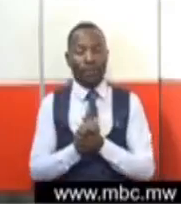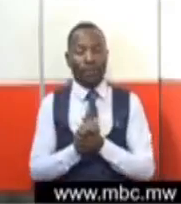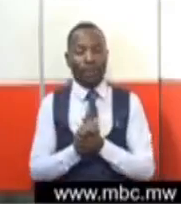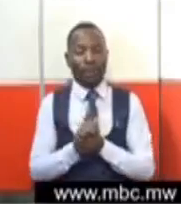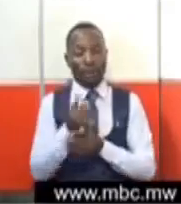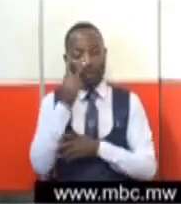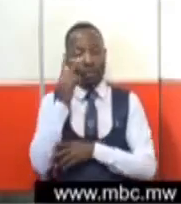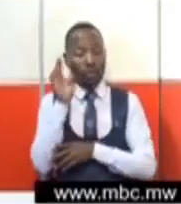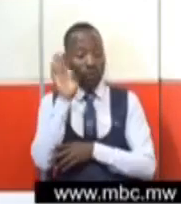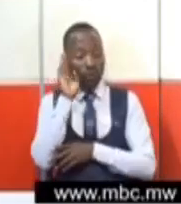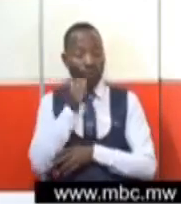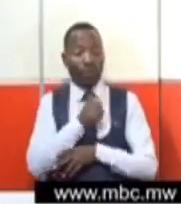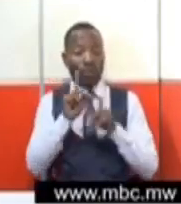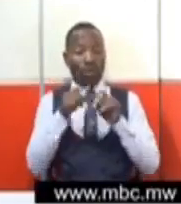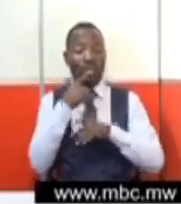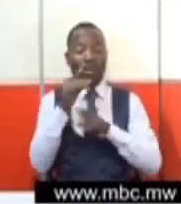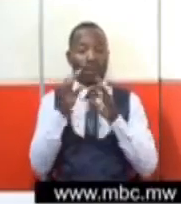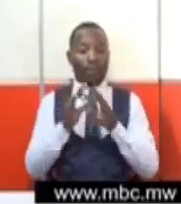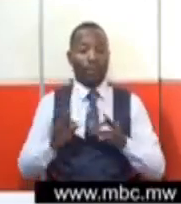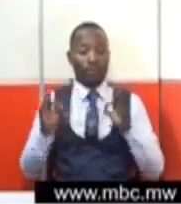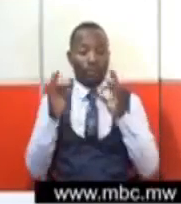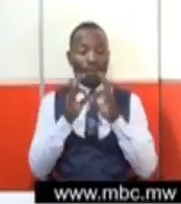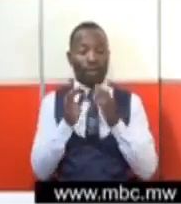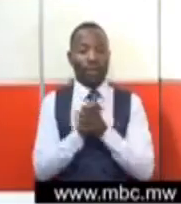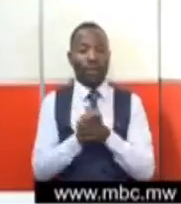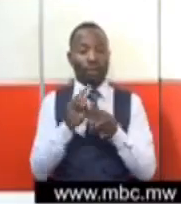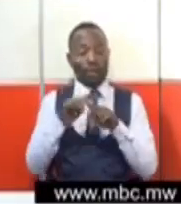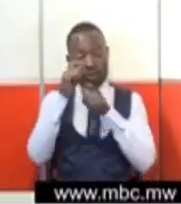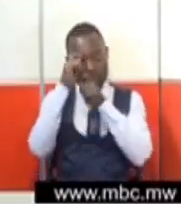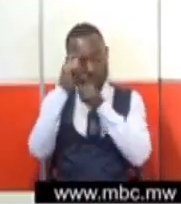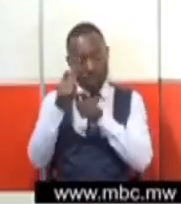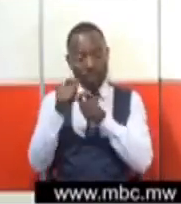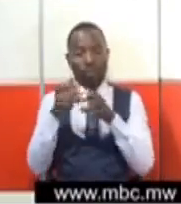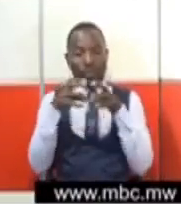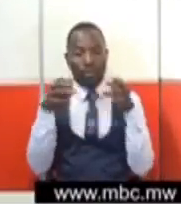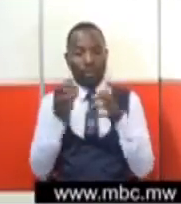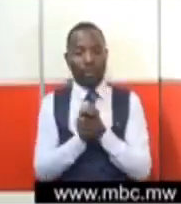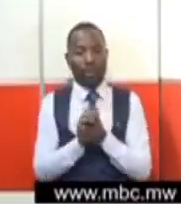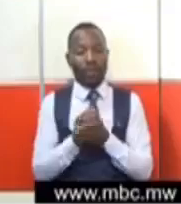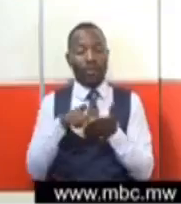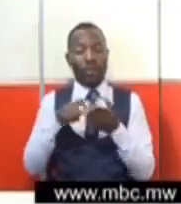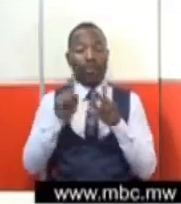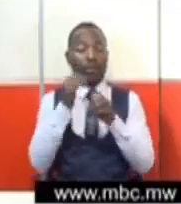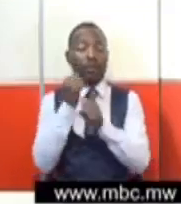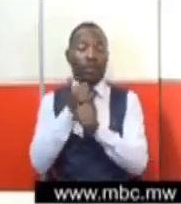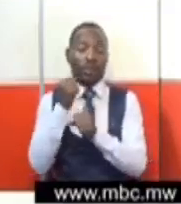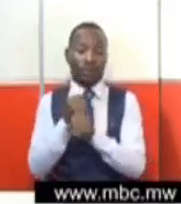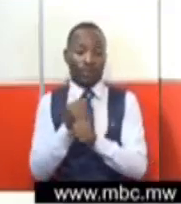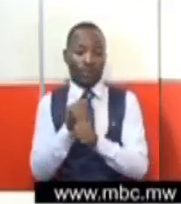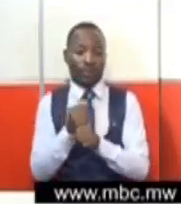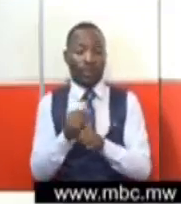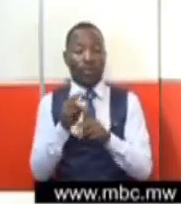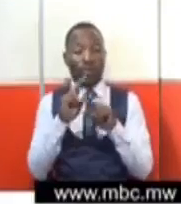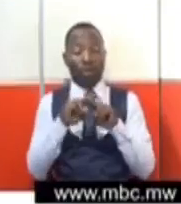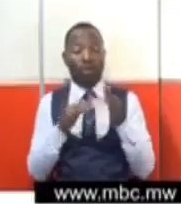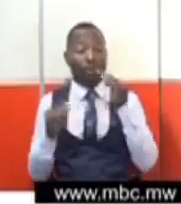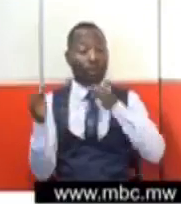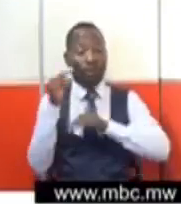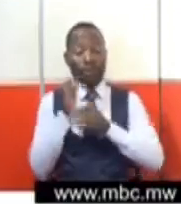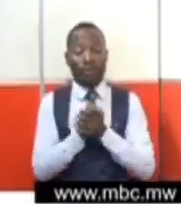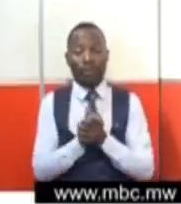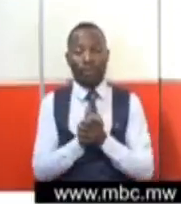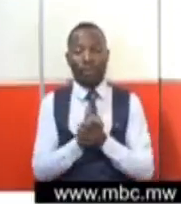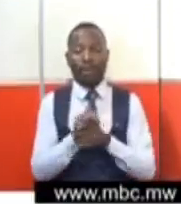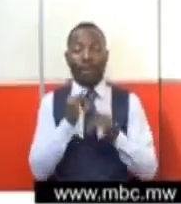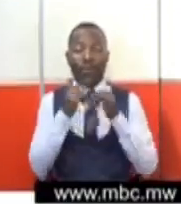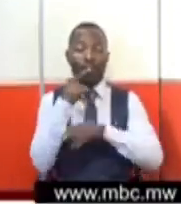Malera emphasized on the importance of maintaining integrity, particularly in the recruitment process for her positions. Key message